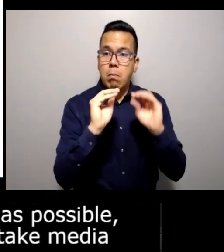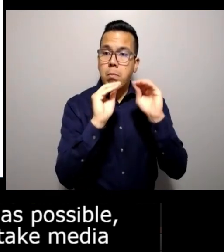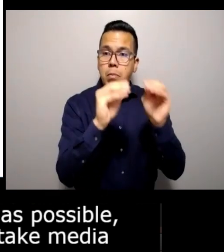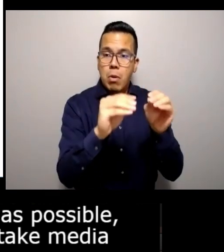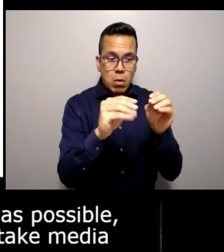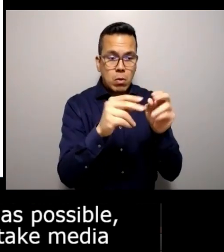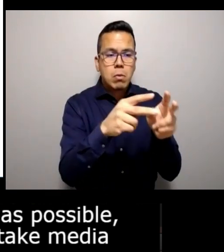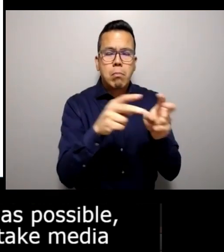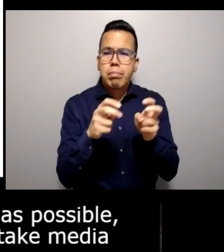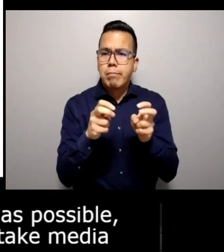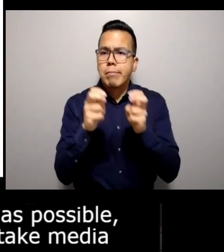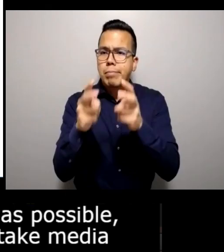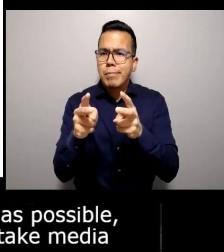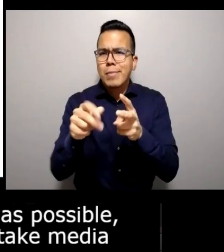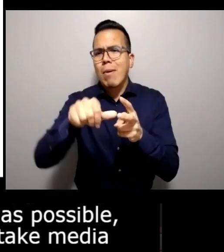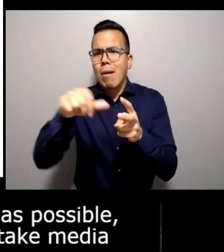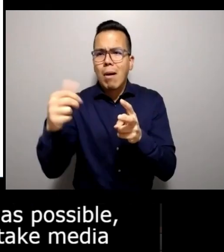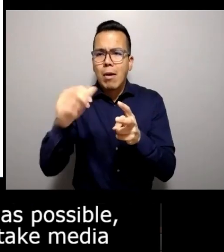well.